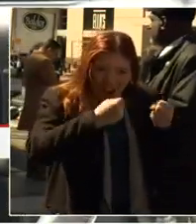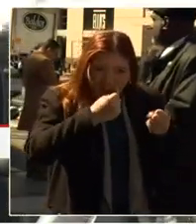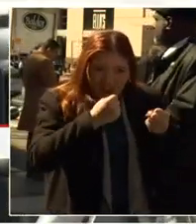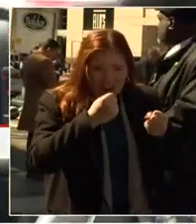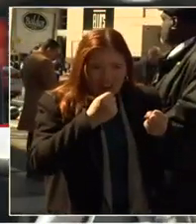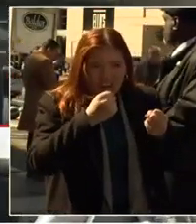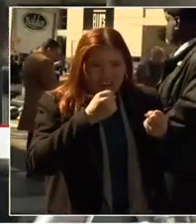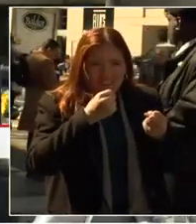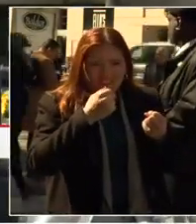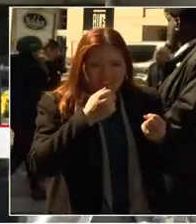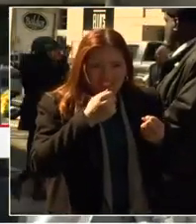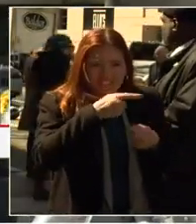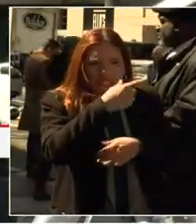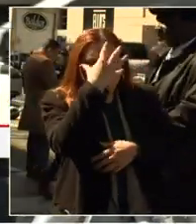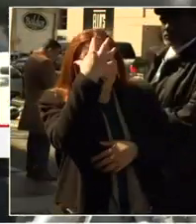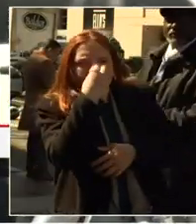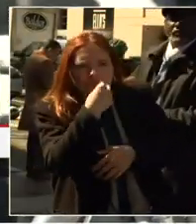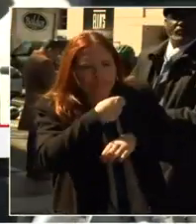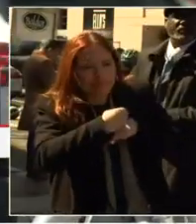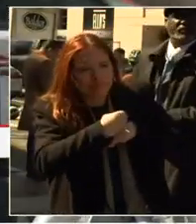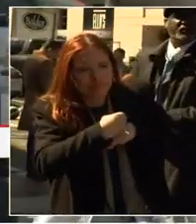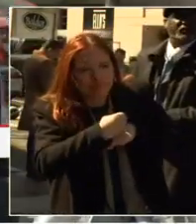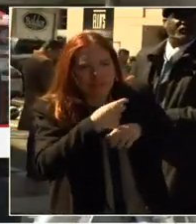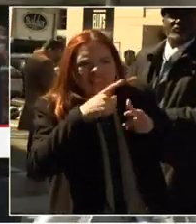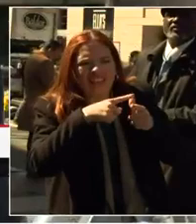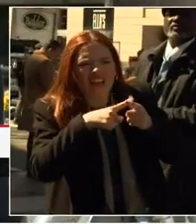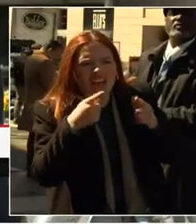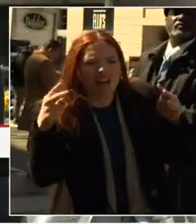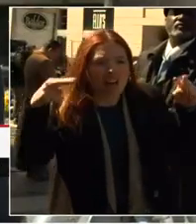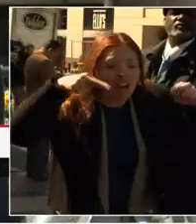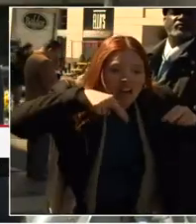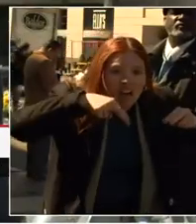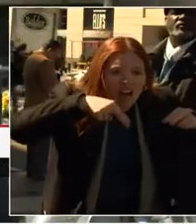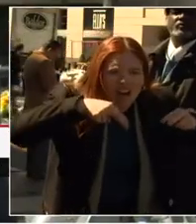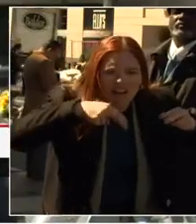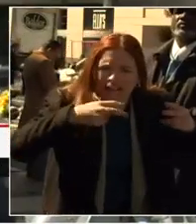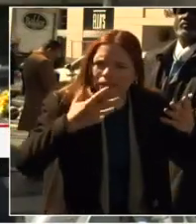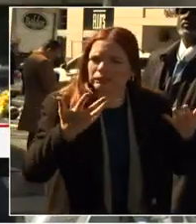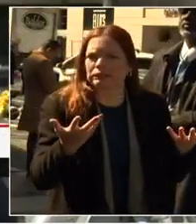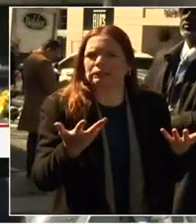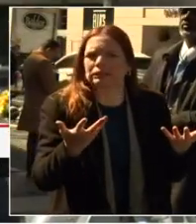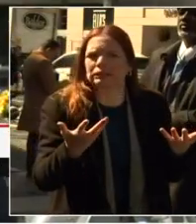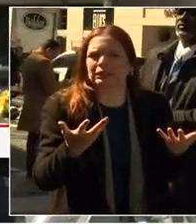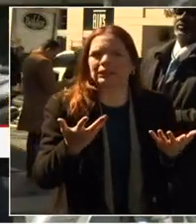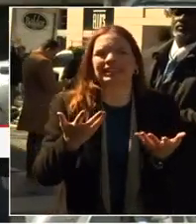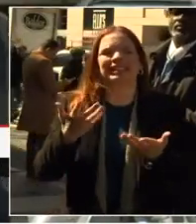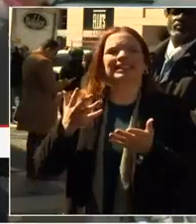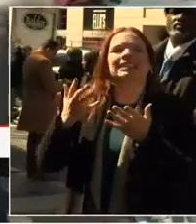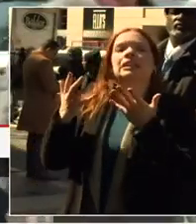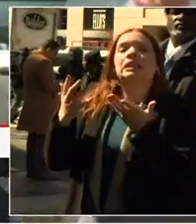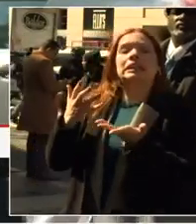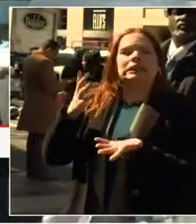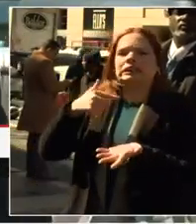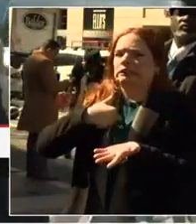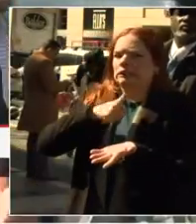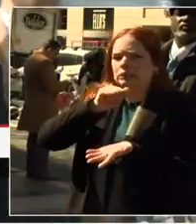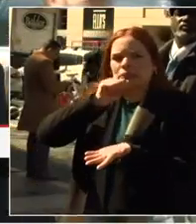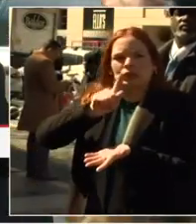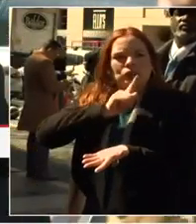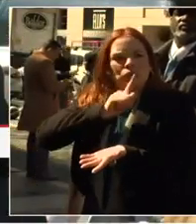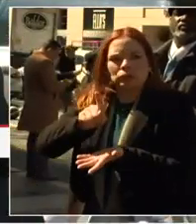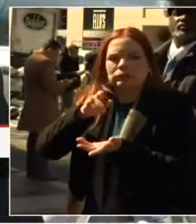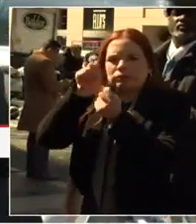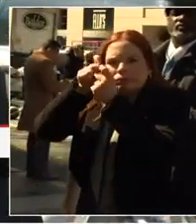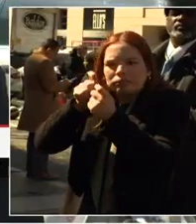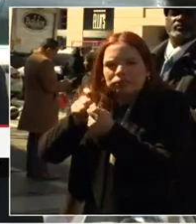they're sleeping? I don't know all the details of what led to the police interaction, but I do know that MPD, as